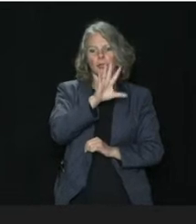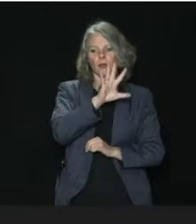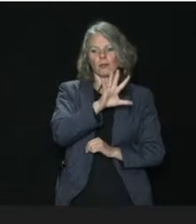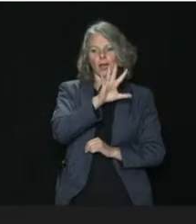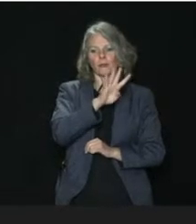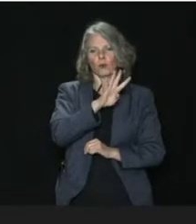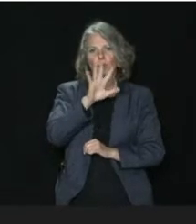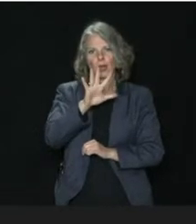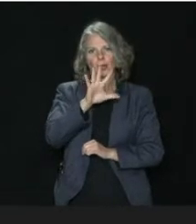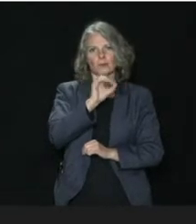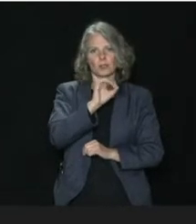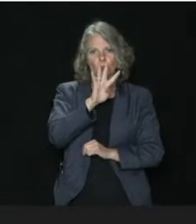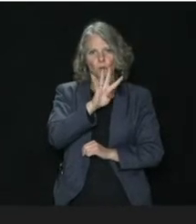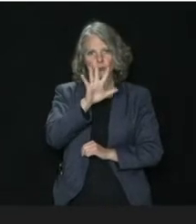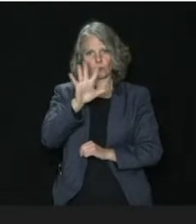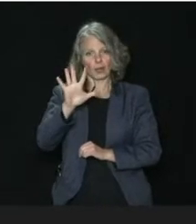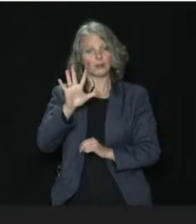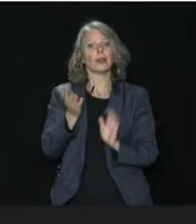1-866-585-0445. Once again,